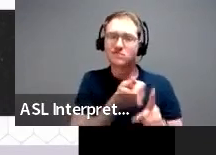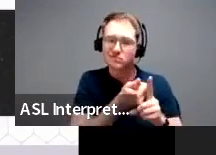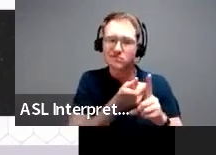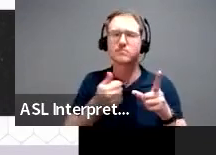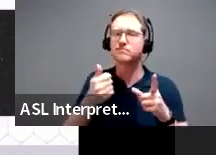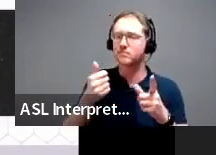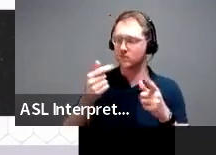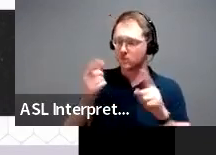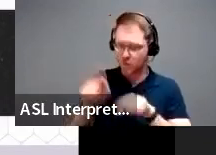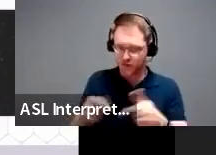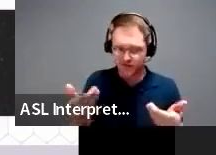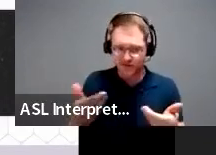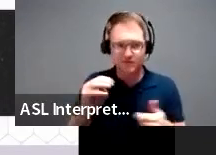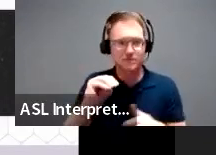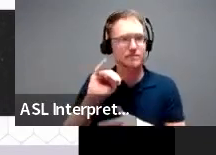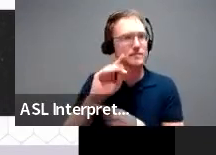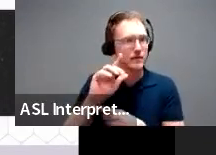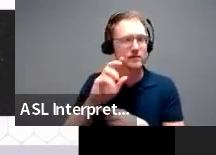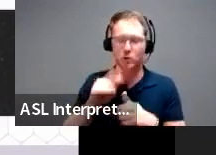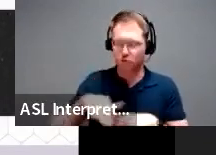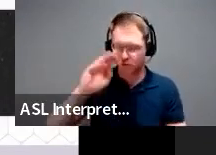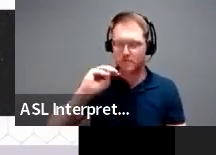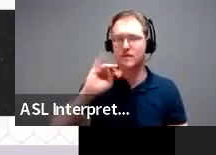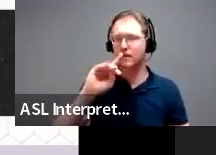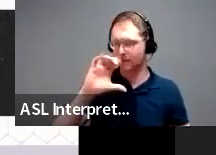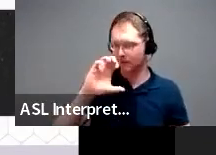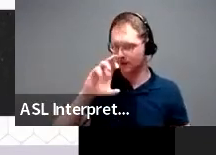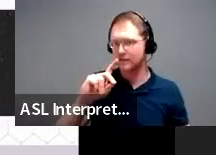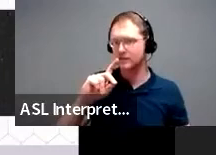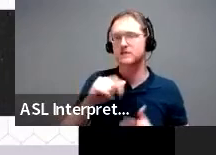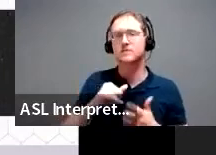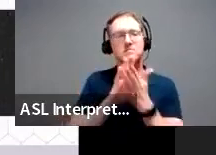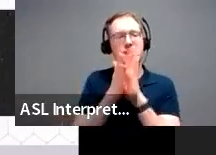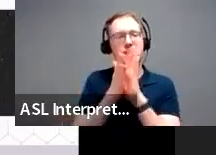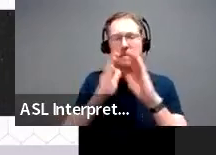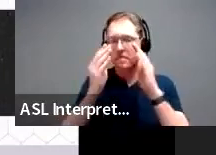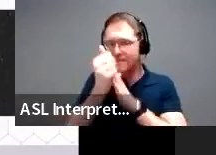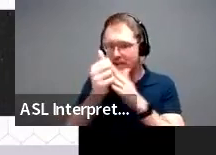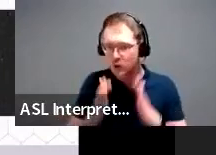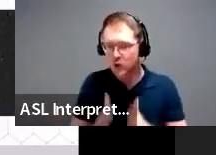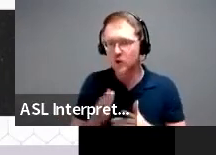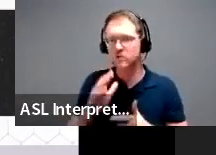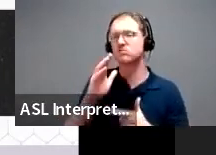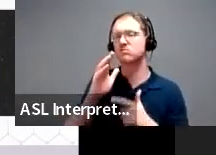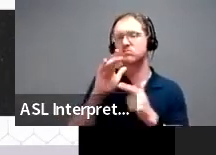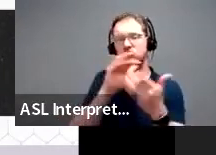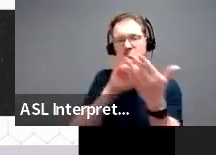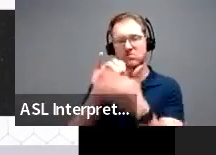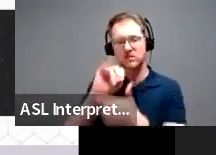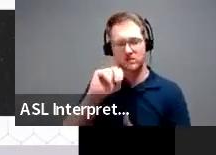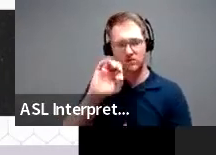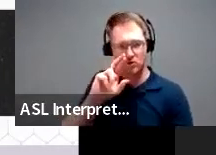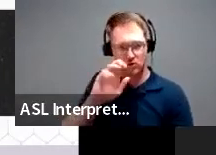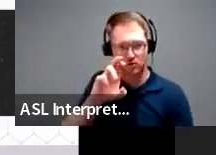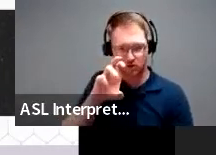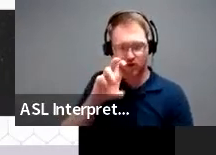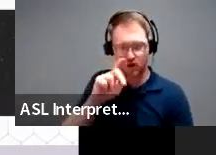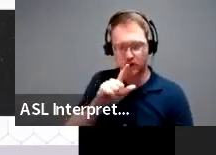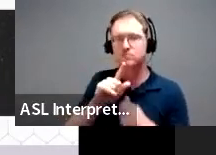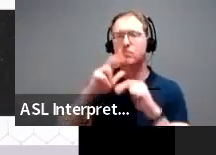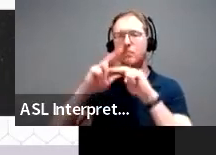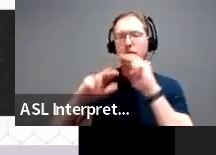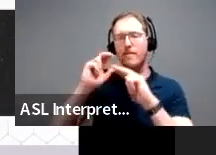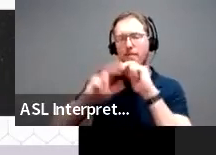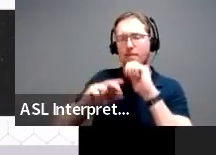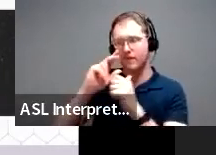and ended up becoming a professor and a leader in infrared astronomy and building this camera for the James Webb Space